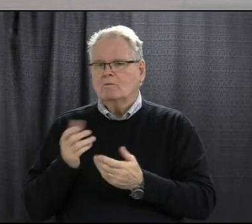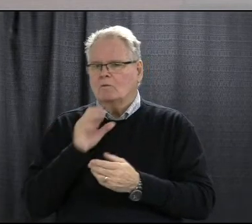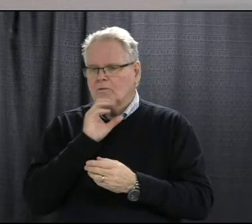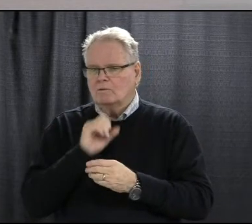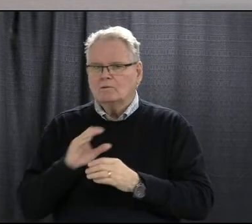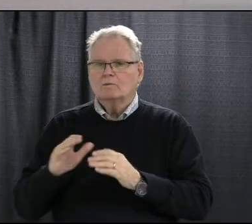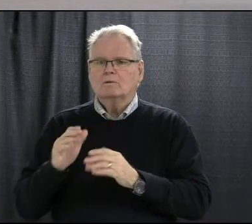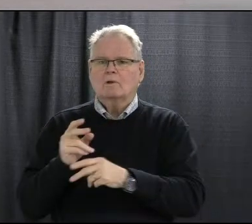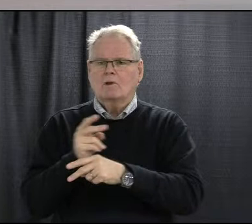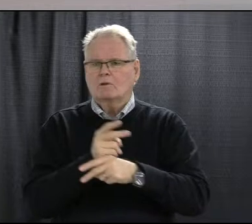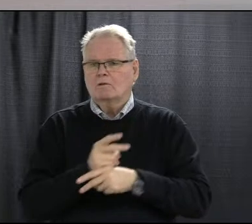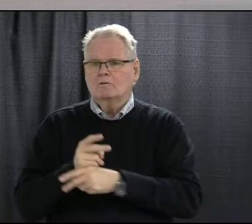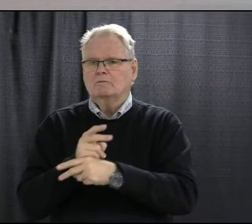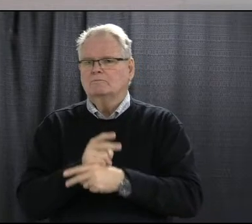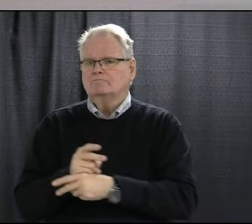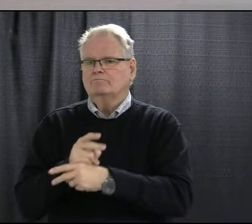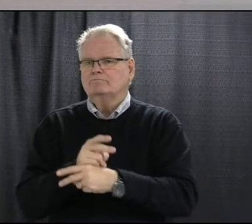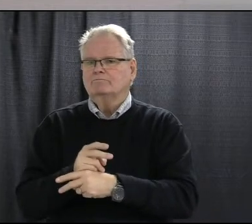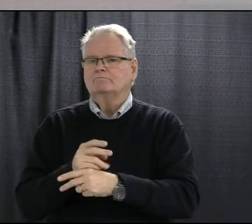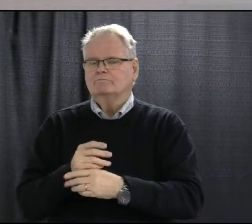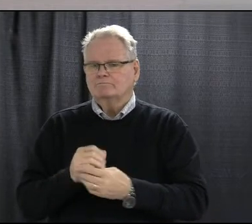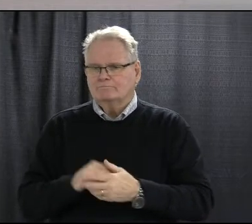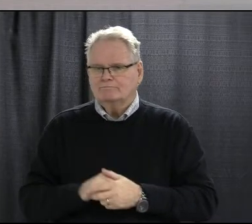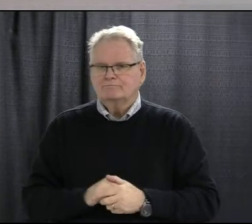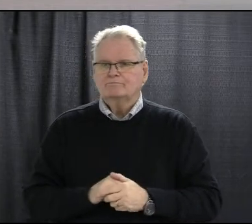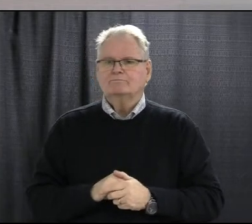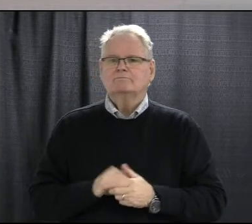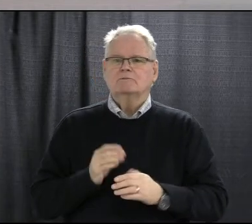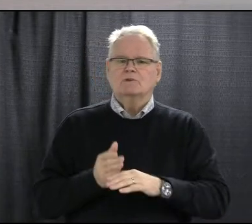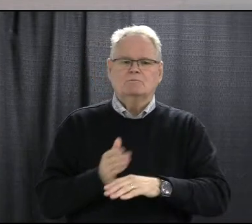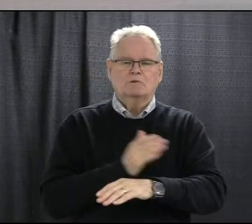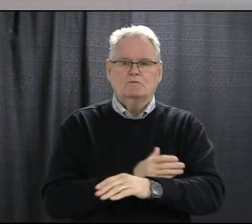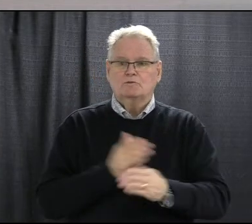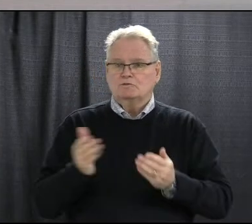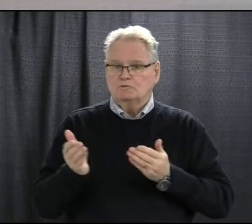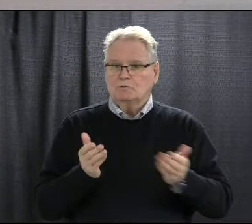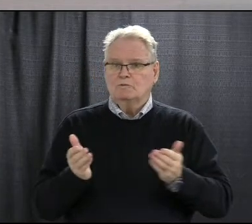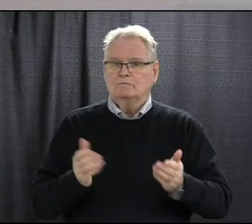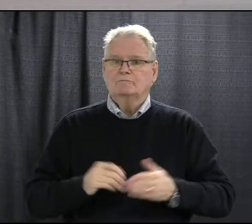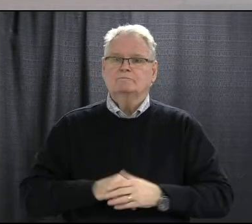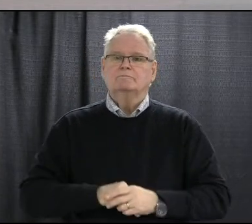sure. I'd just like to add something to it, insofar as